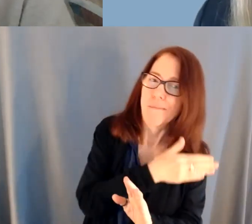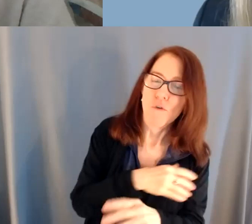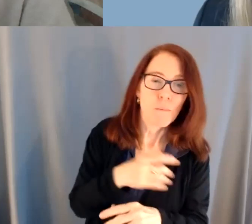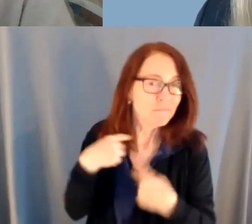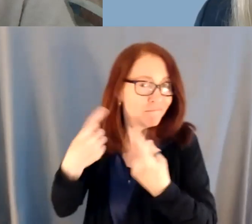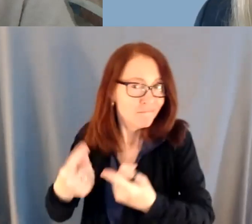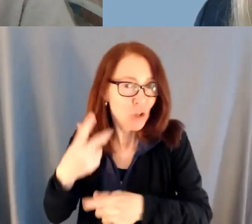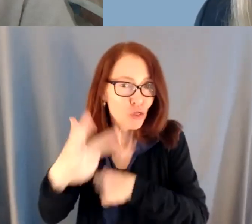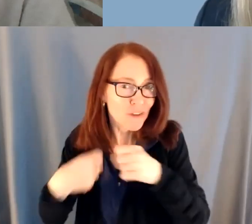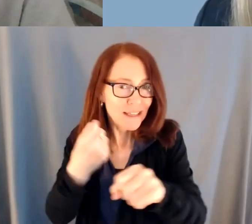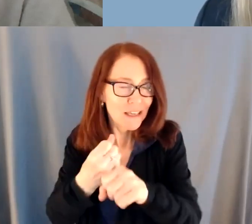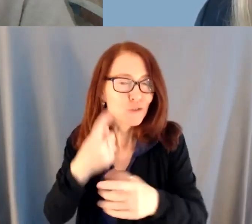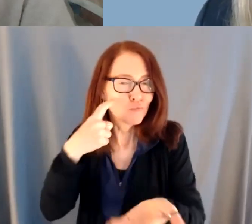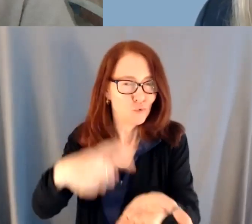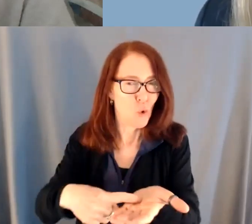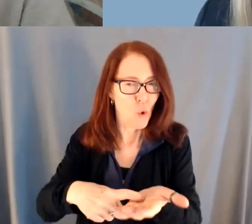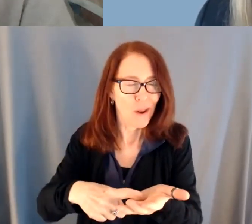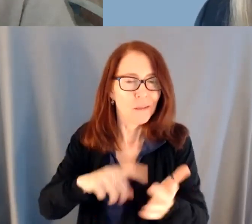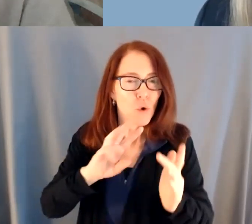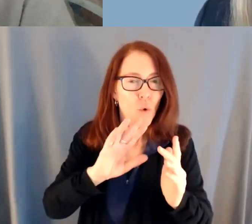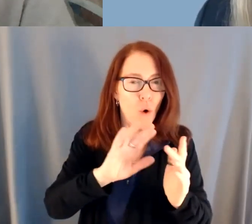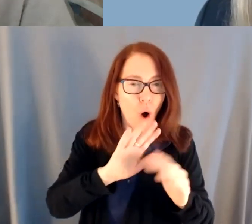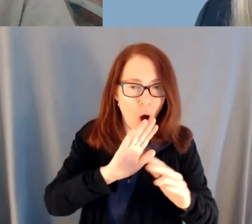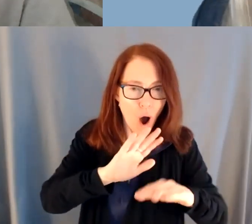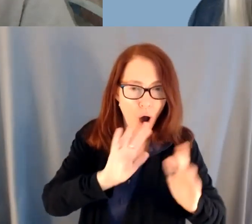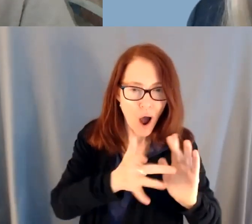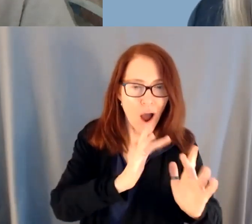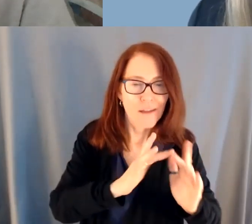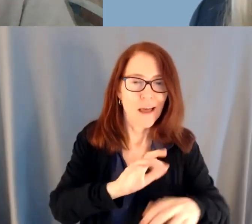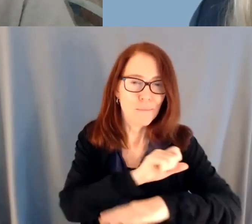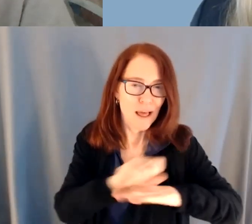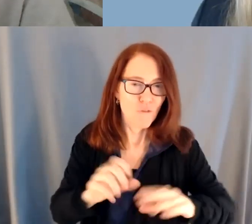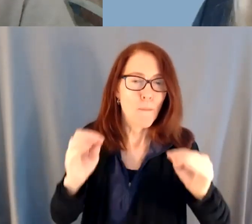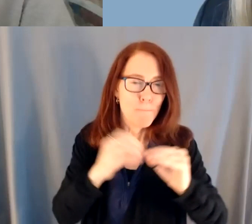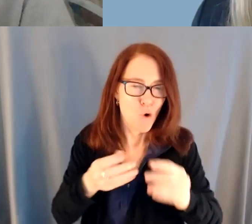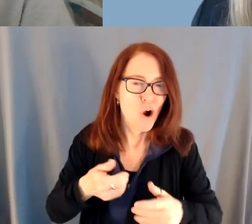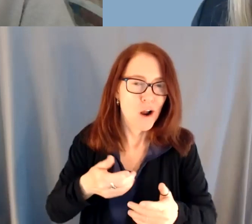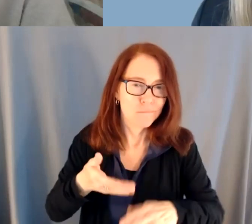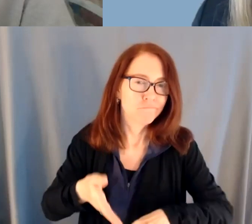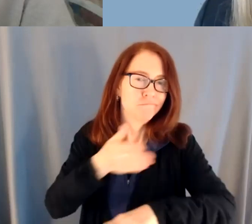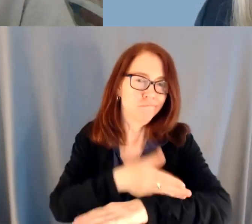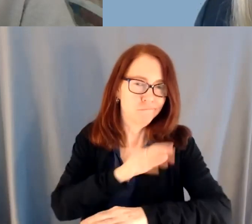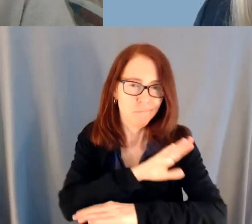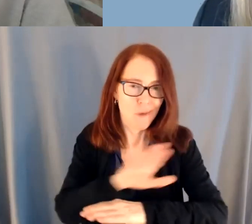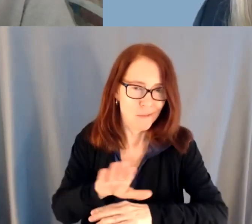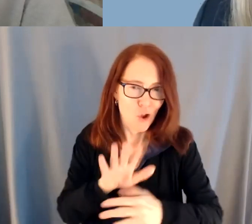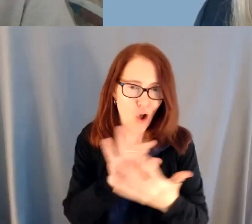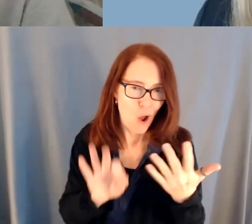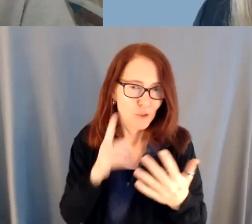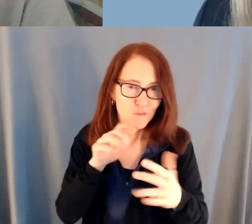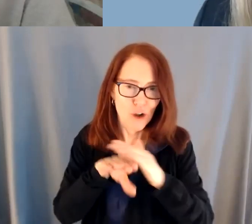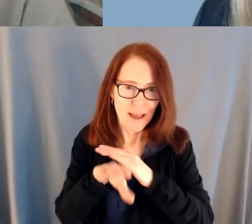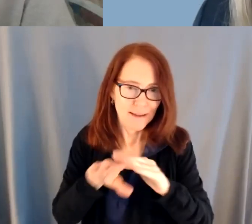improvement in the accessibility of web platforms. So sorry, I can't give you a brand name, but those are some things you could think